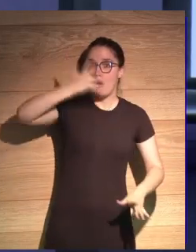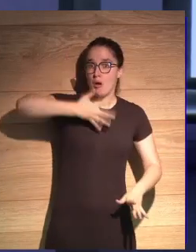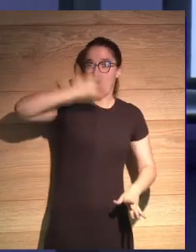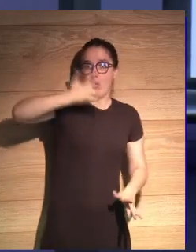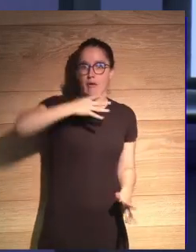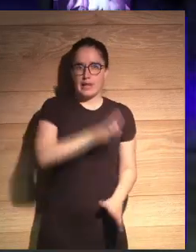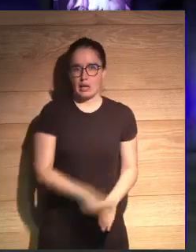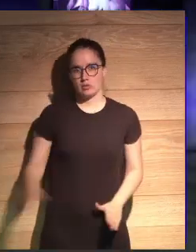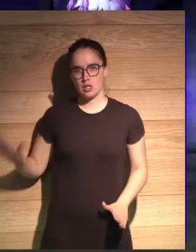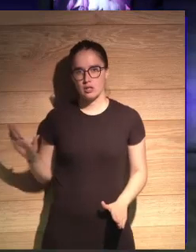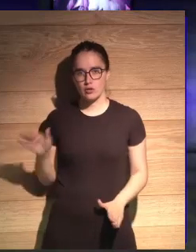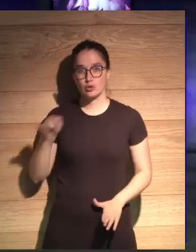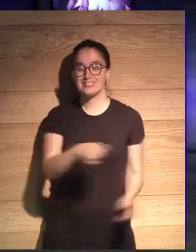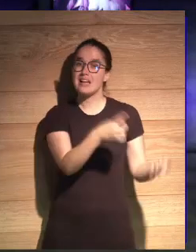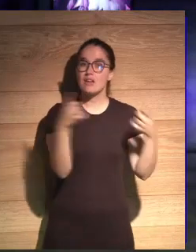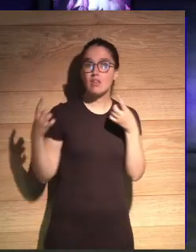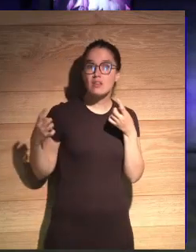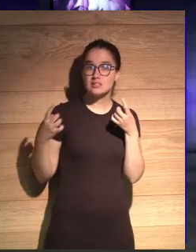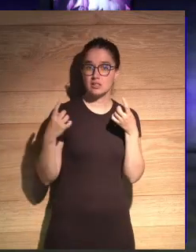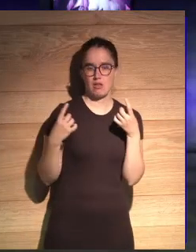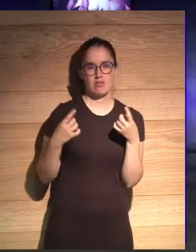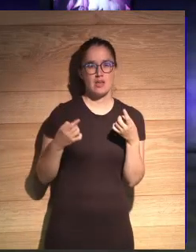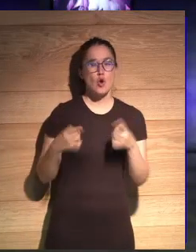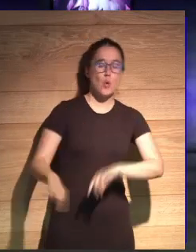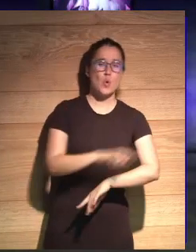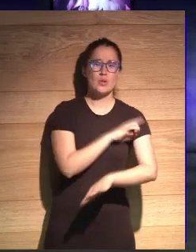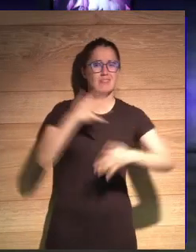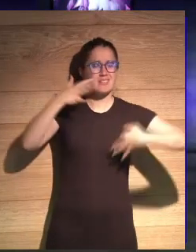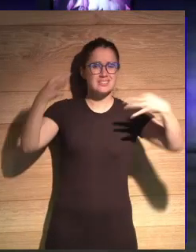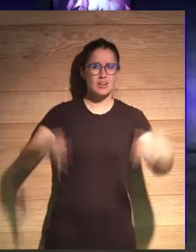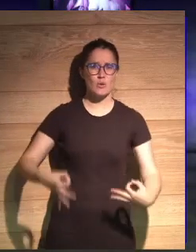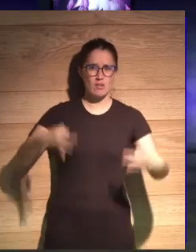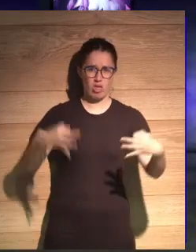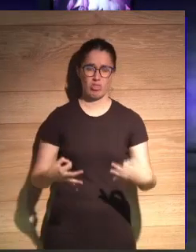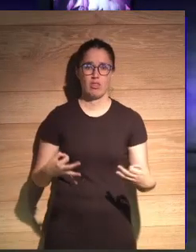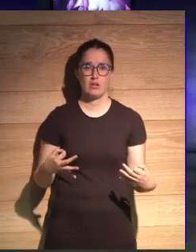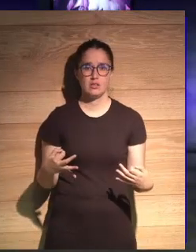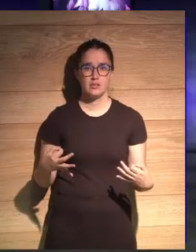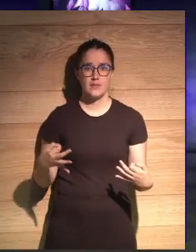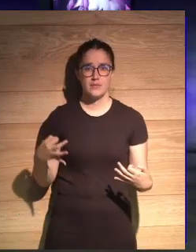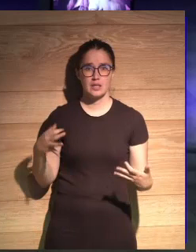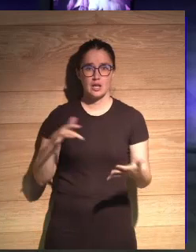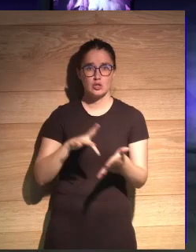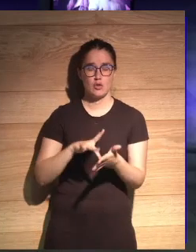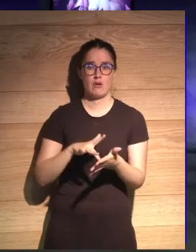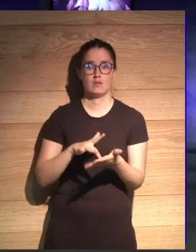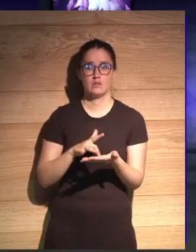games. This is from the paranoid education of children. This need to